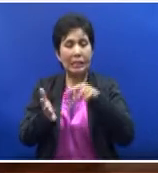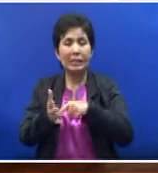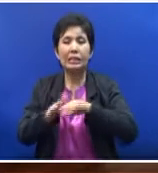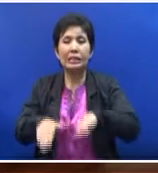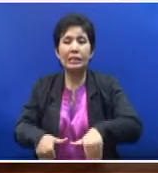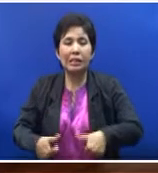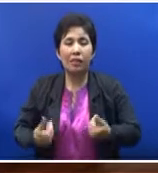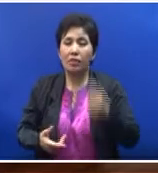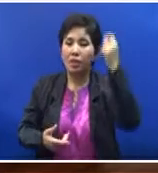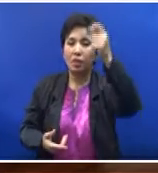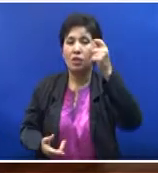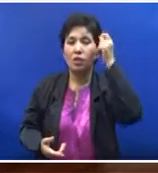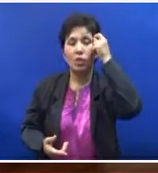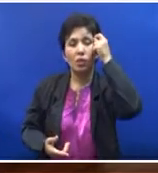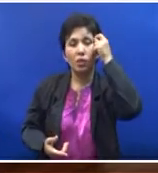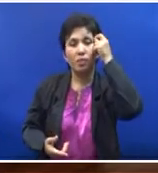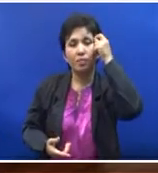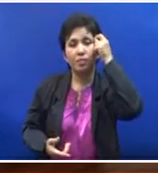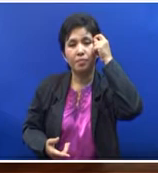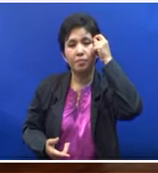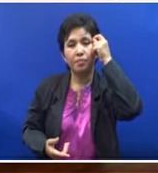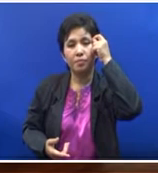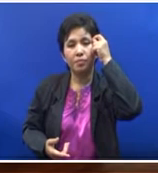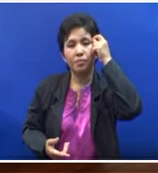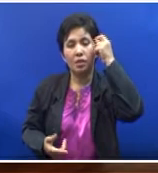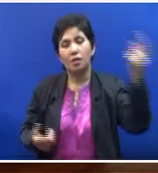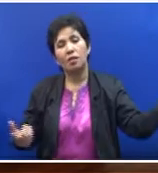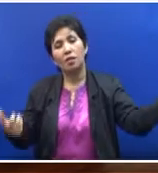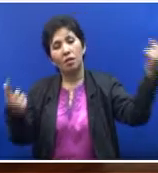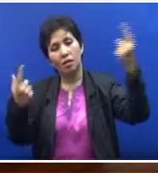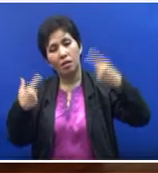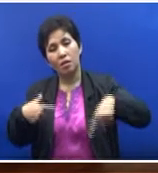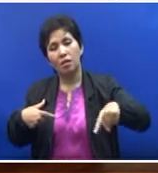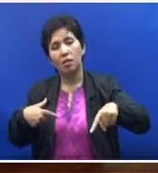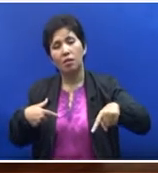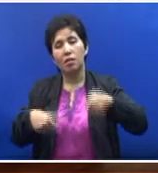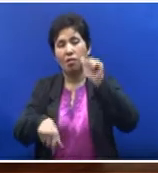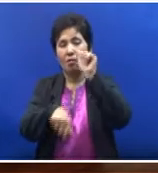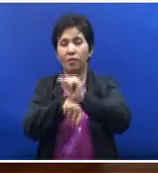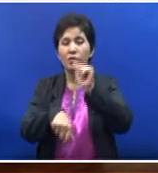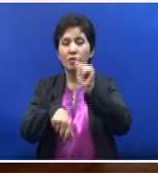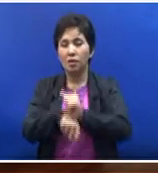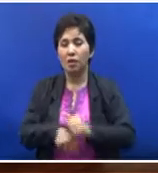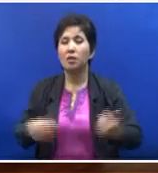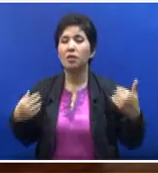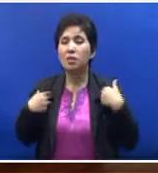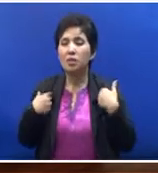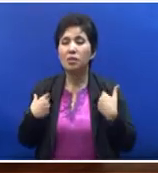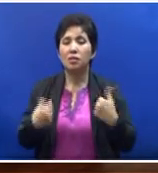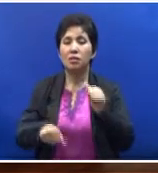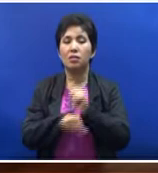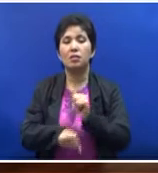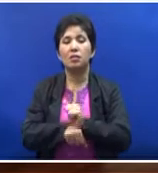how the theory come out with the name functionalism. Okay,